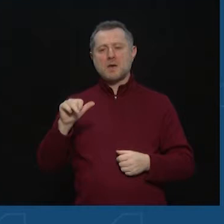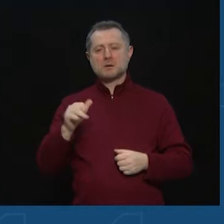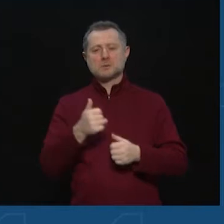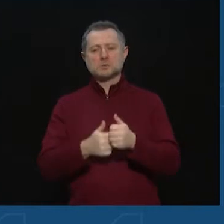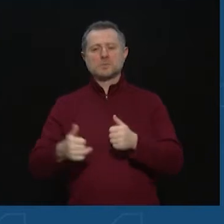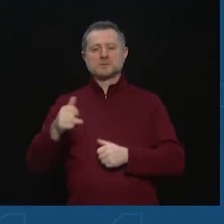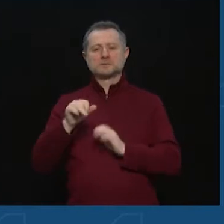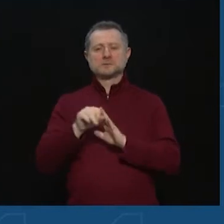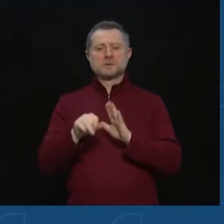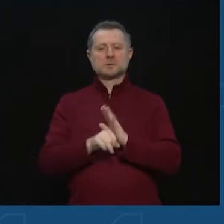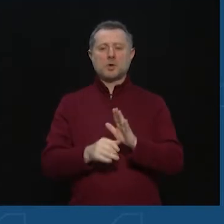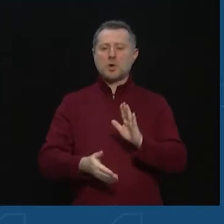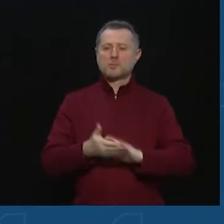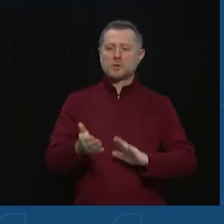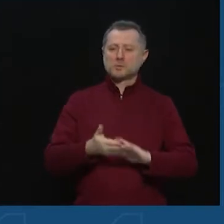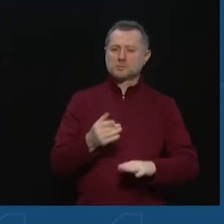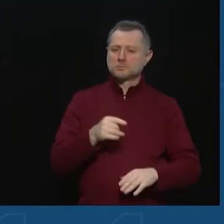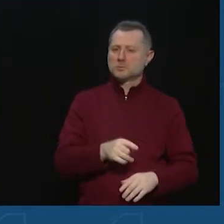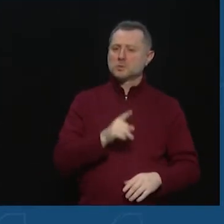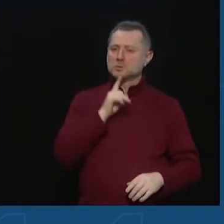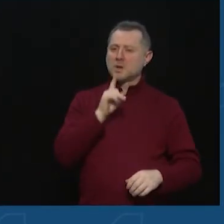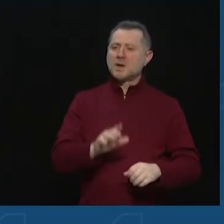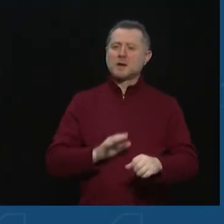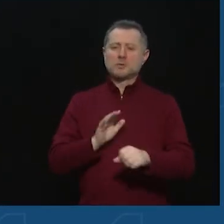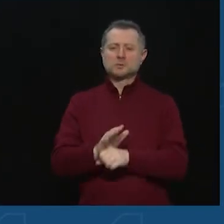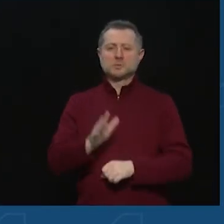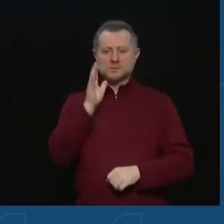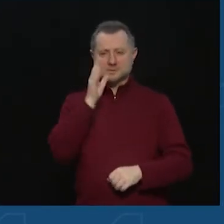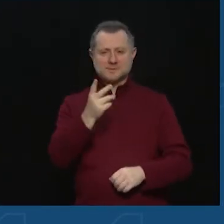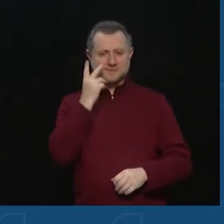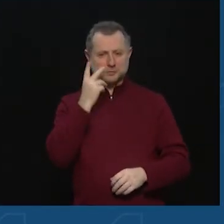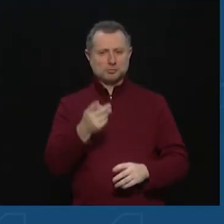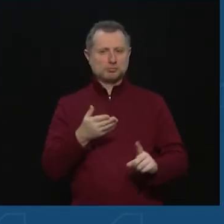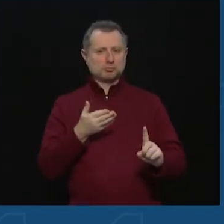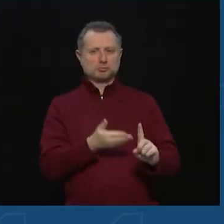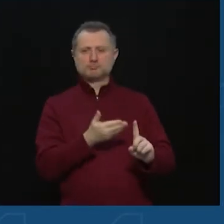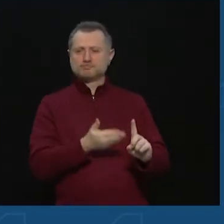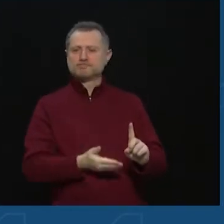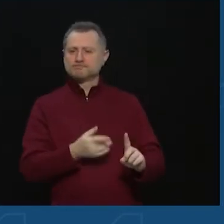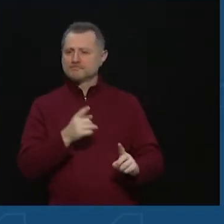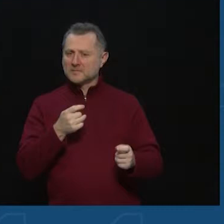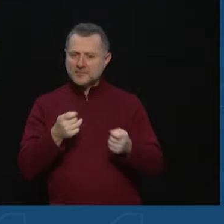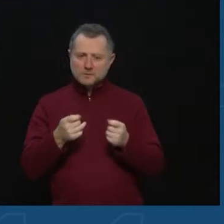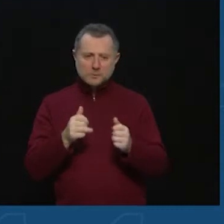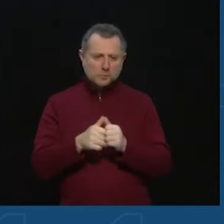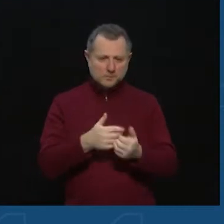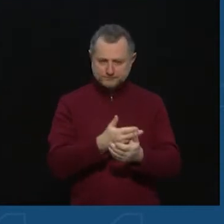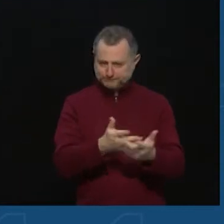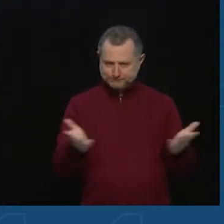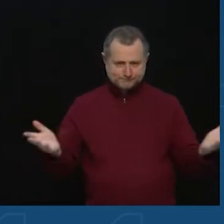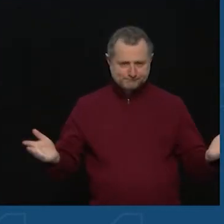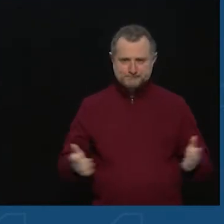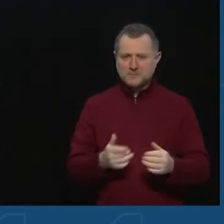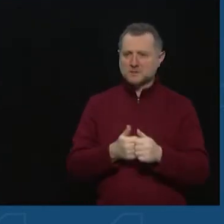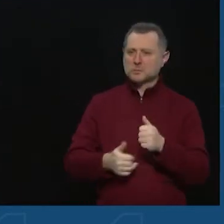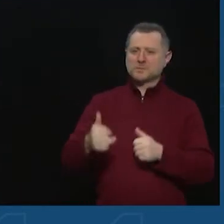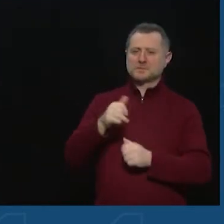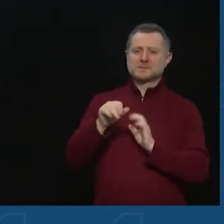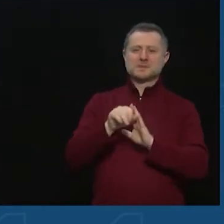COVID to snowstorms and everything in between. So let's give a round of applause to Catherine Garcia, the leader of our state operations.